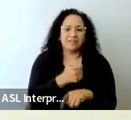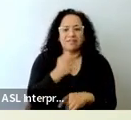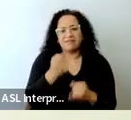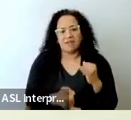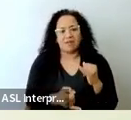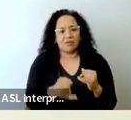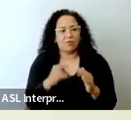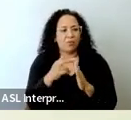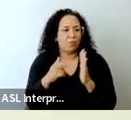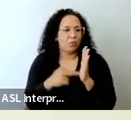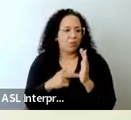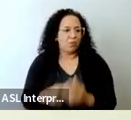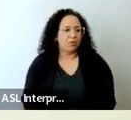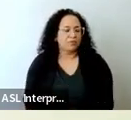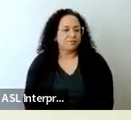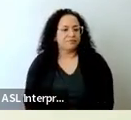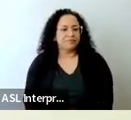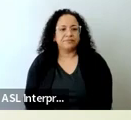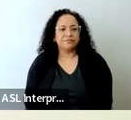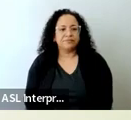slide.